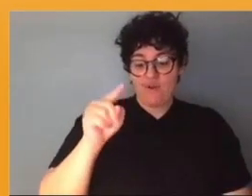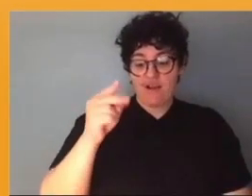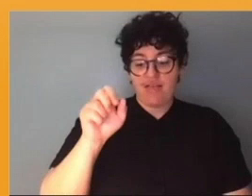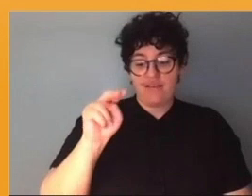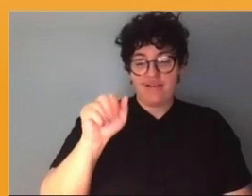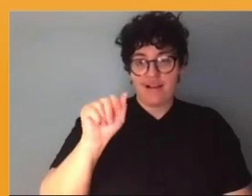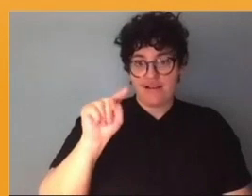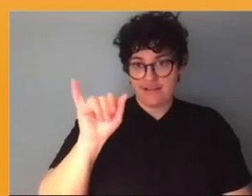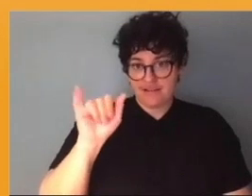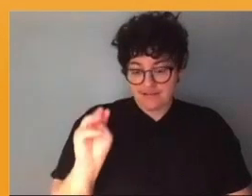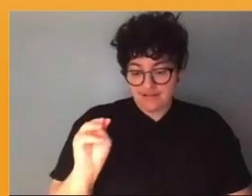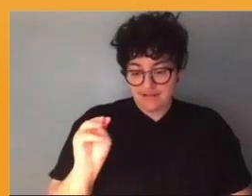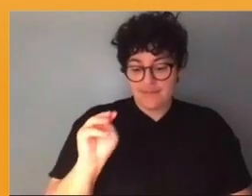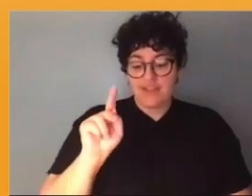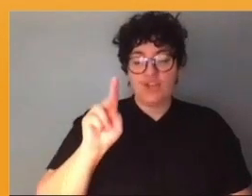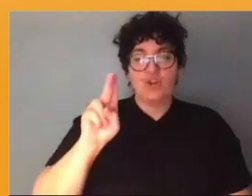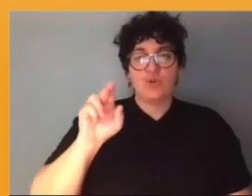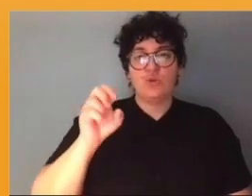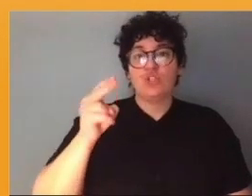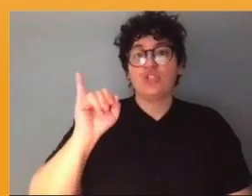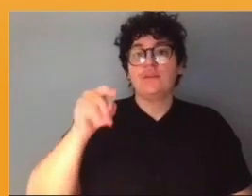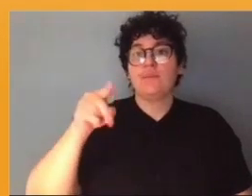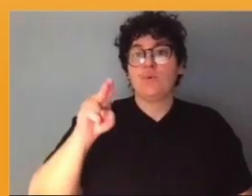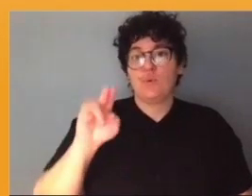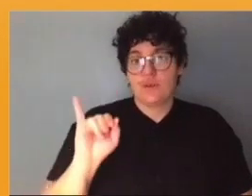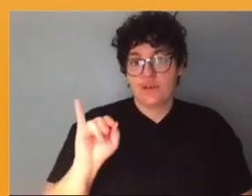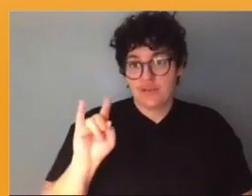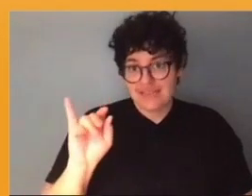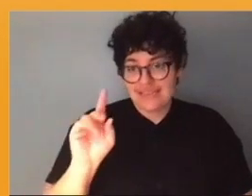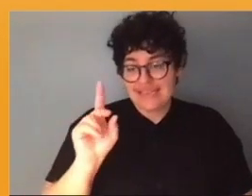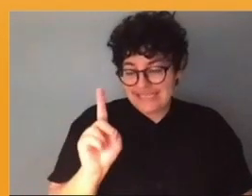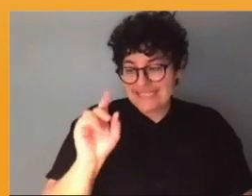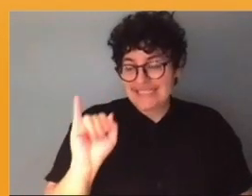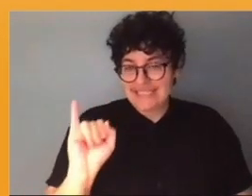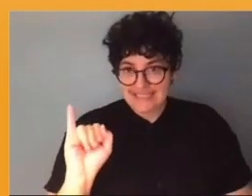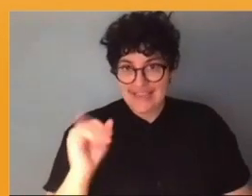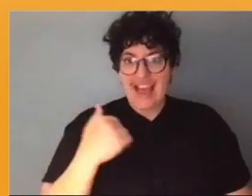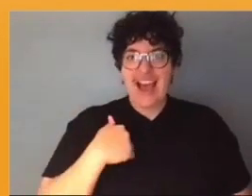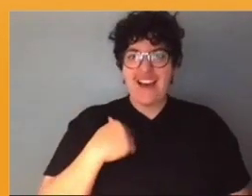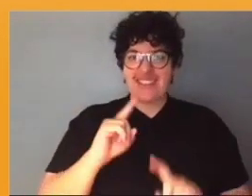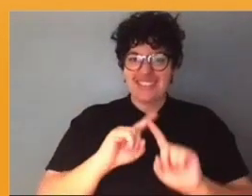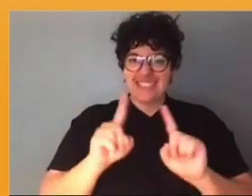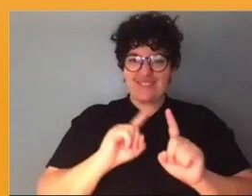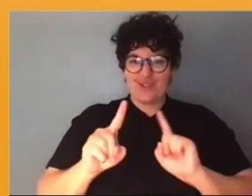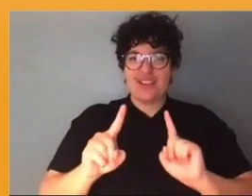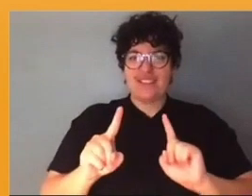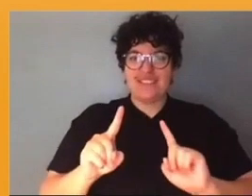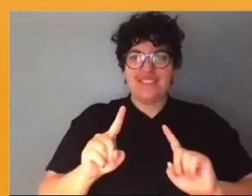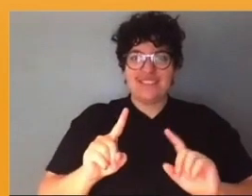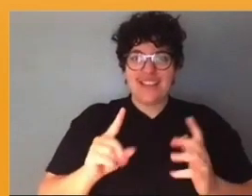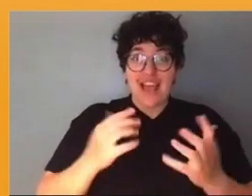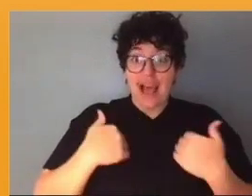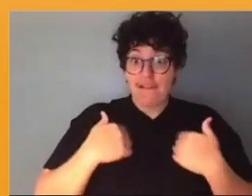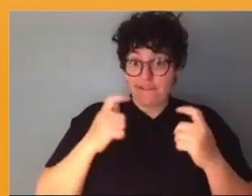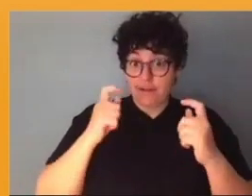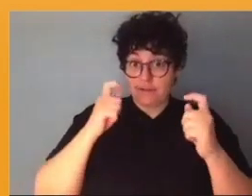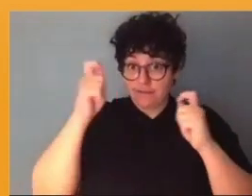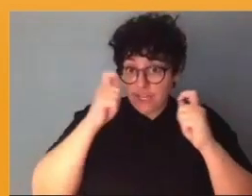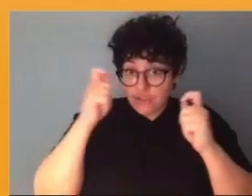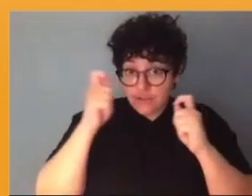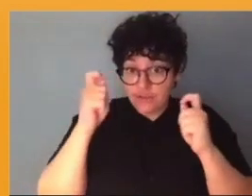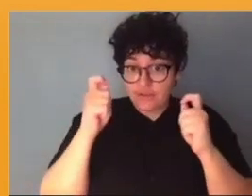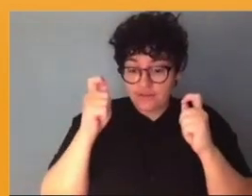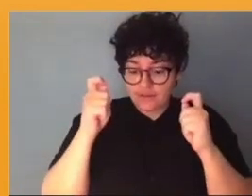different types of gesture and movement. So there are facial gestures, known as abhinaya